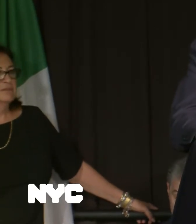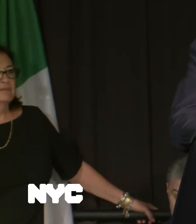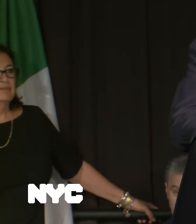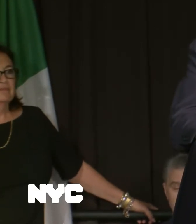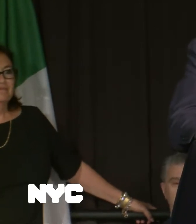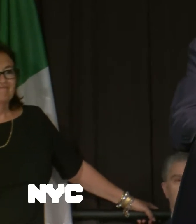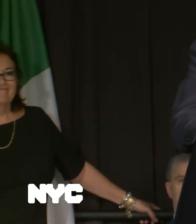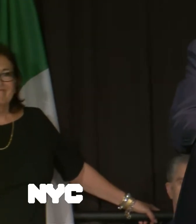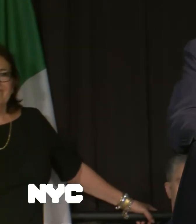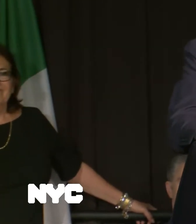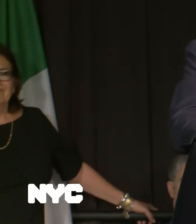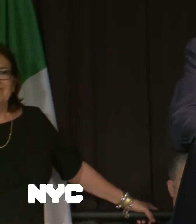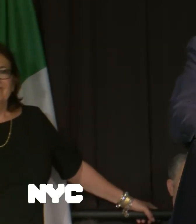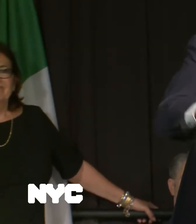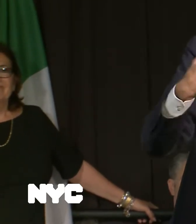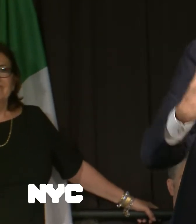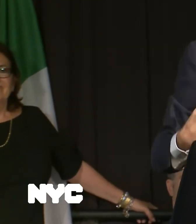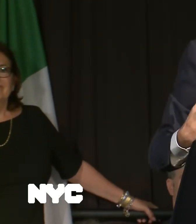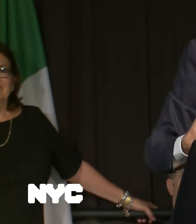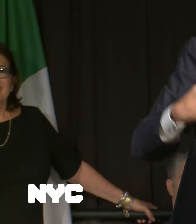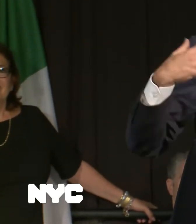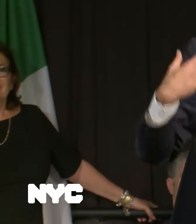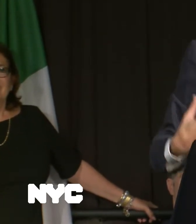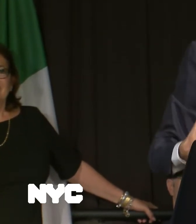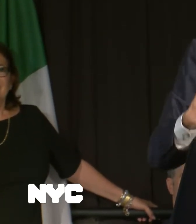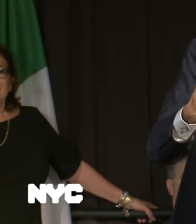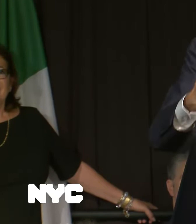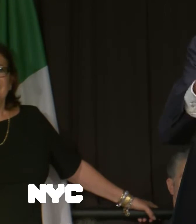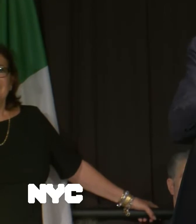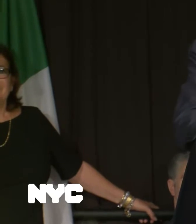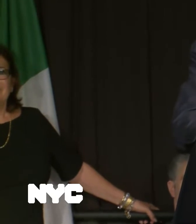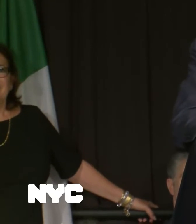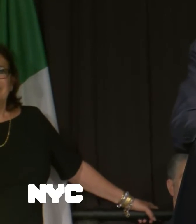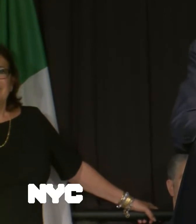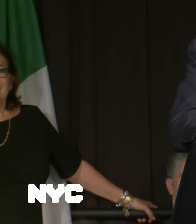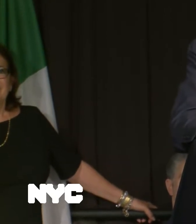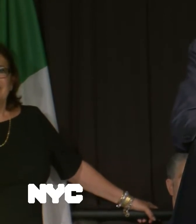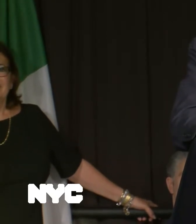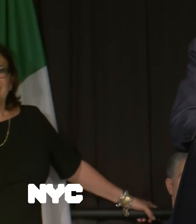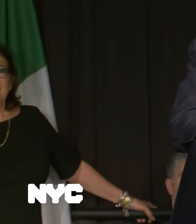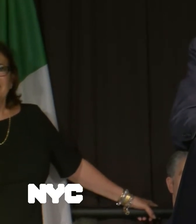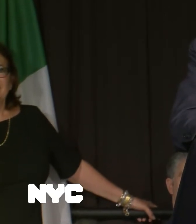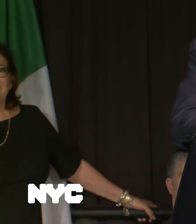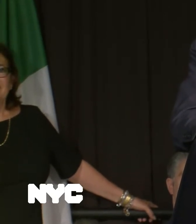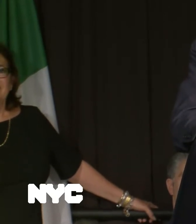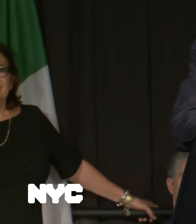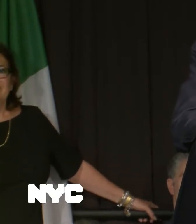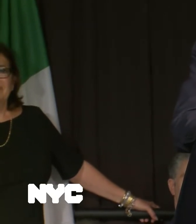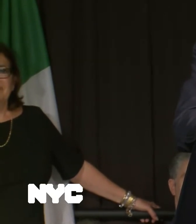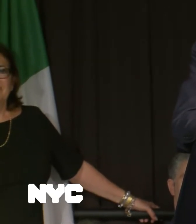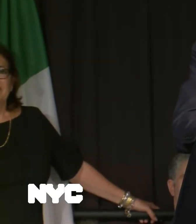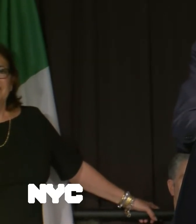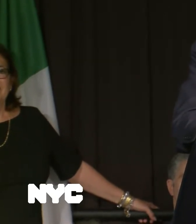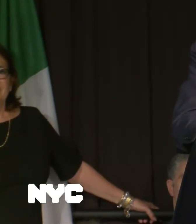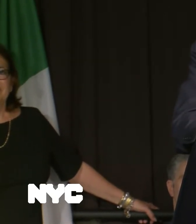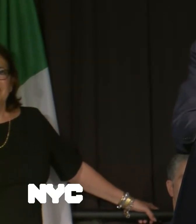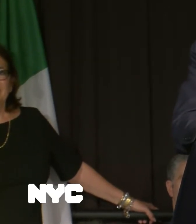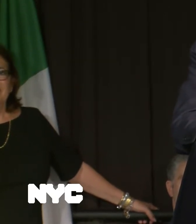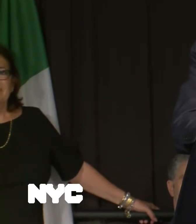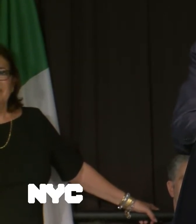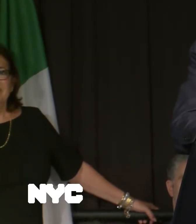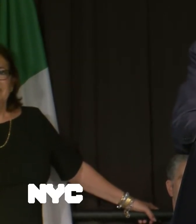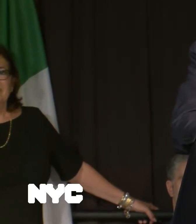in Benevento to be able to come to me and show proper respect for my family. And I thought that was extraordinarily